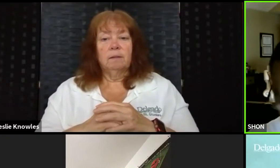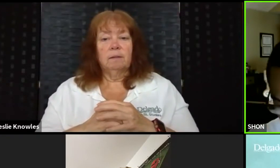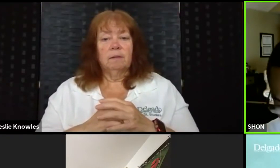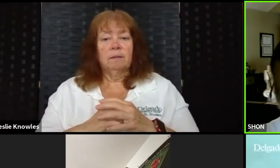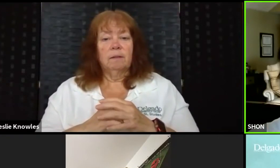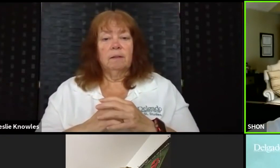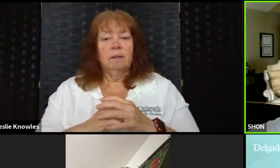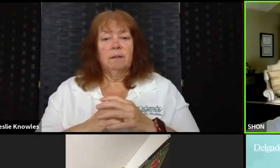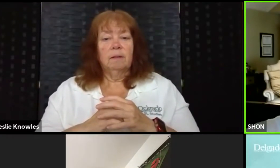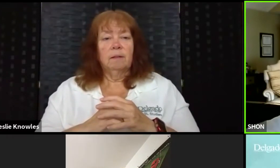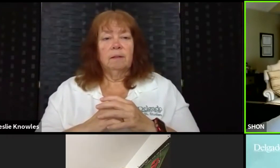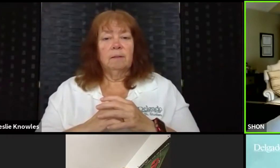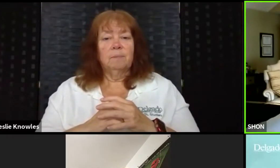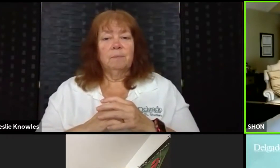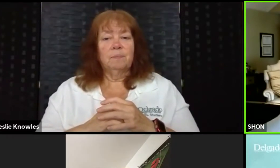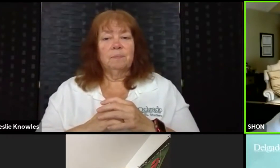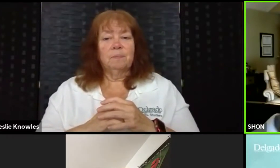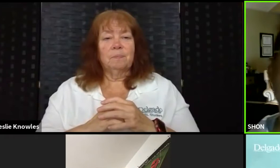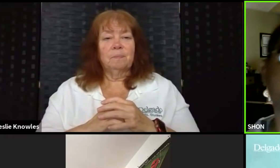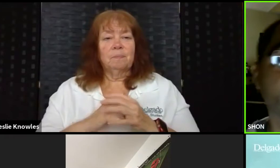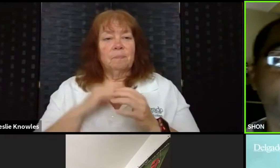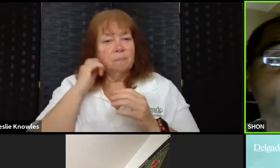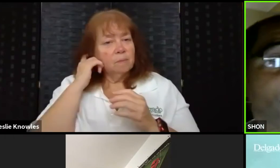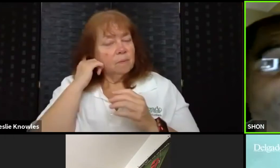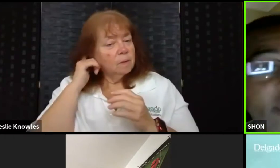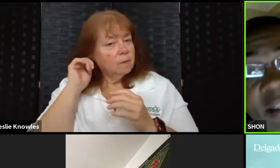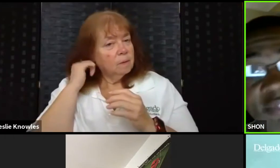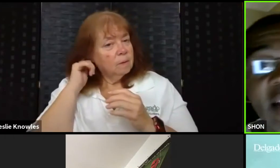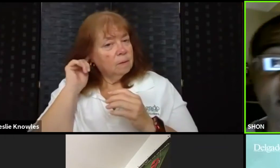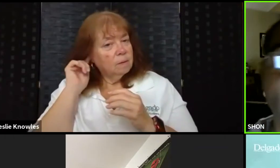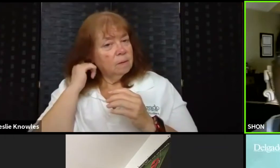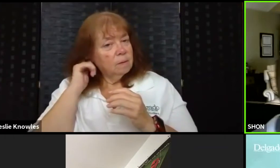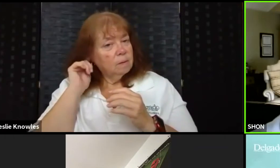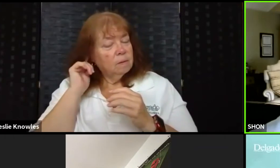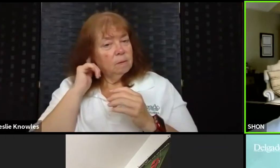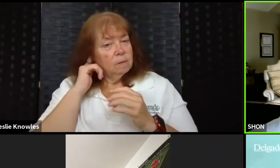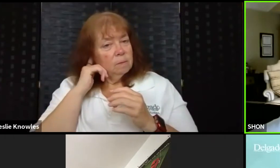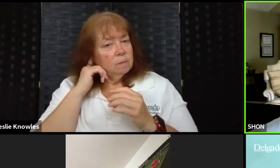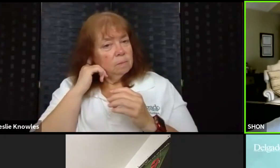good. I just need it because I work from 9 to 5 in the